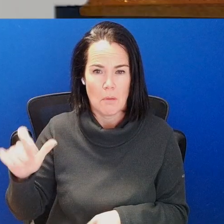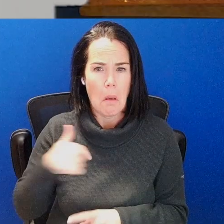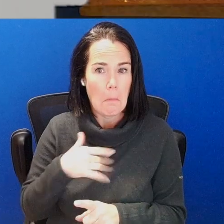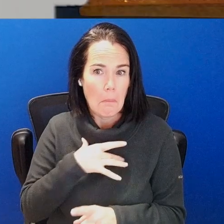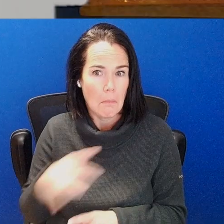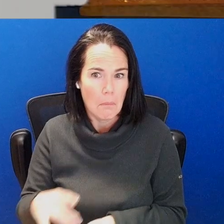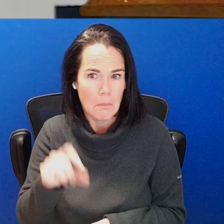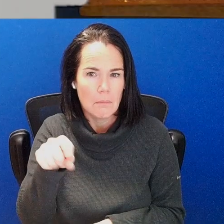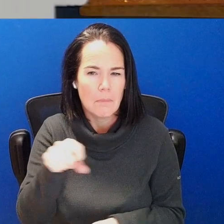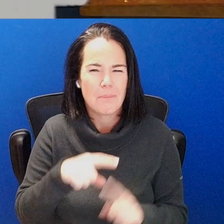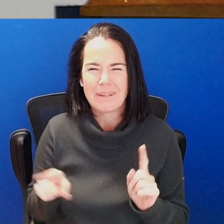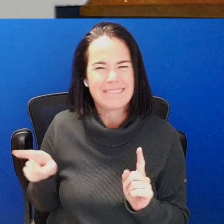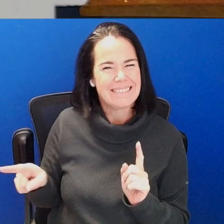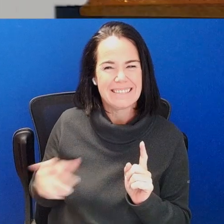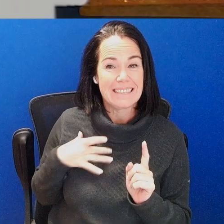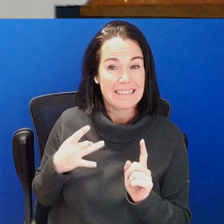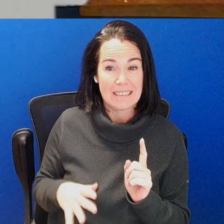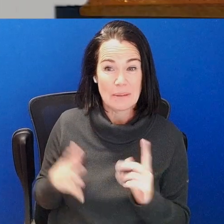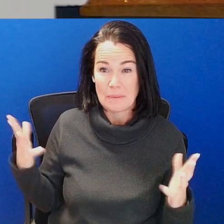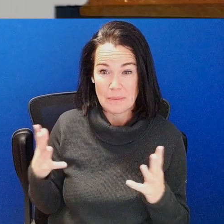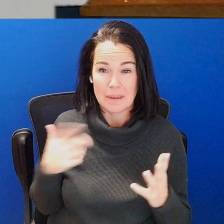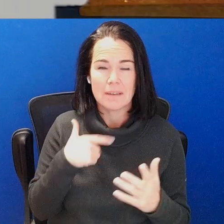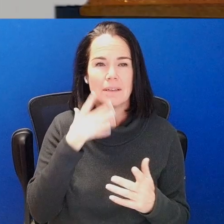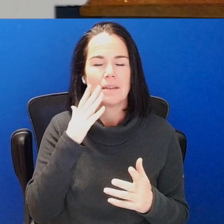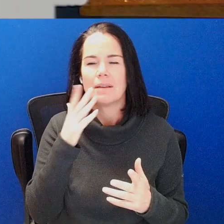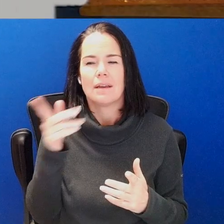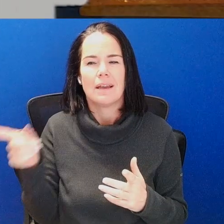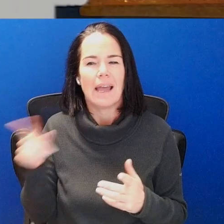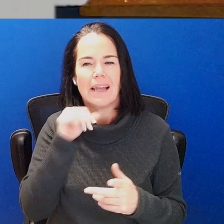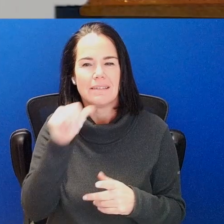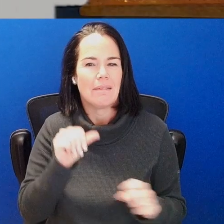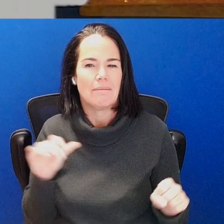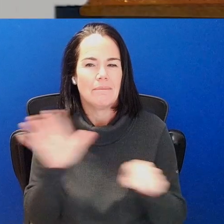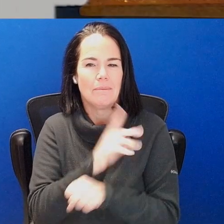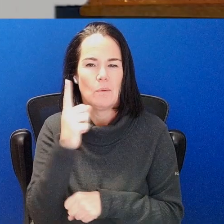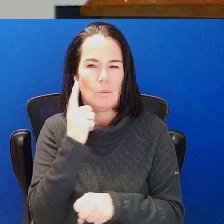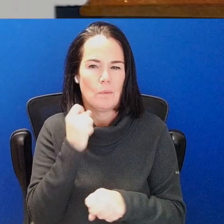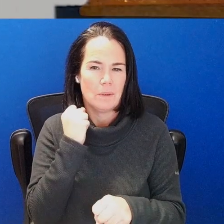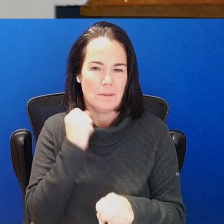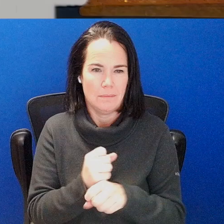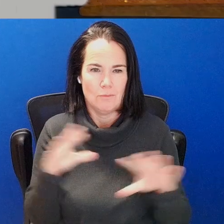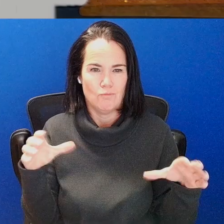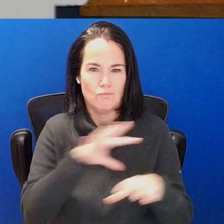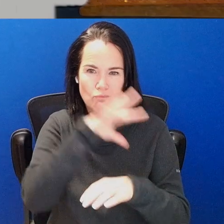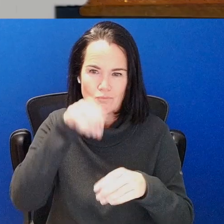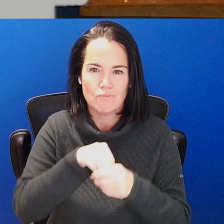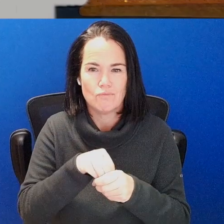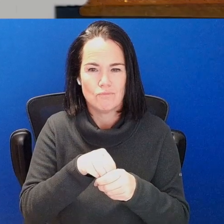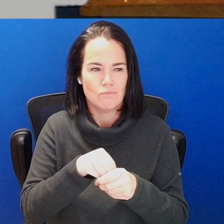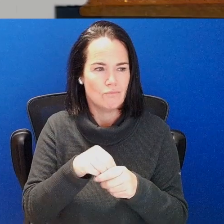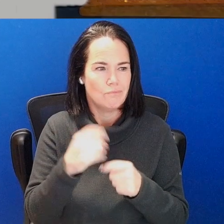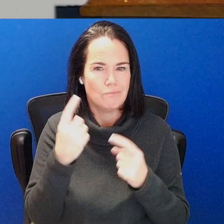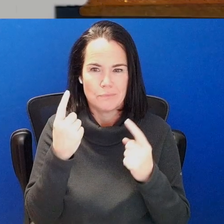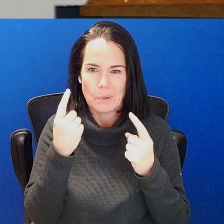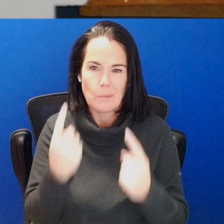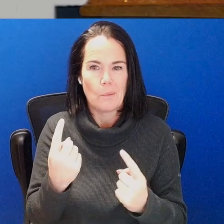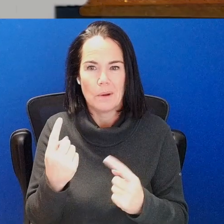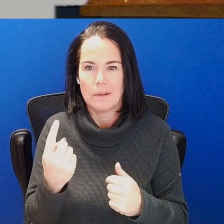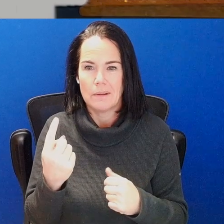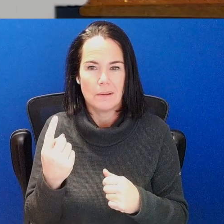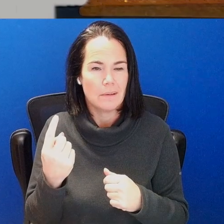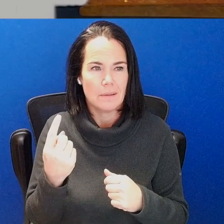then the thing that I didn't like about that the most was that I didn't have a complete year in one.